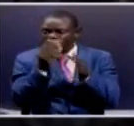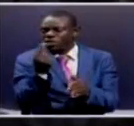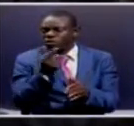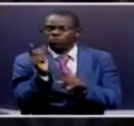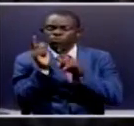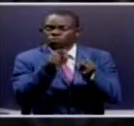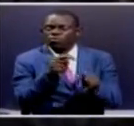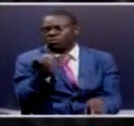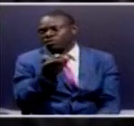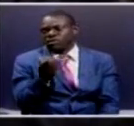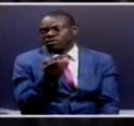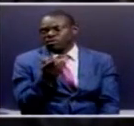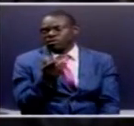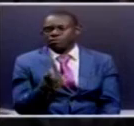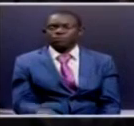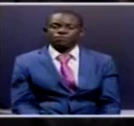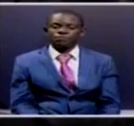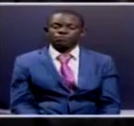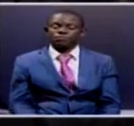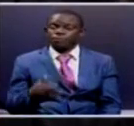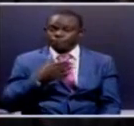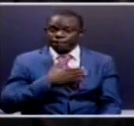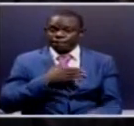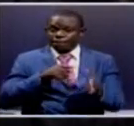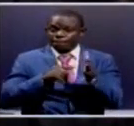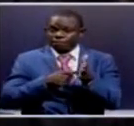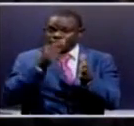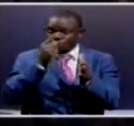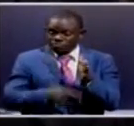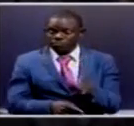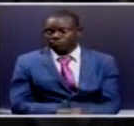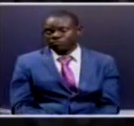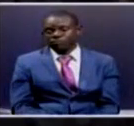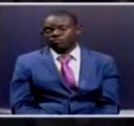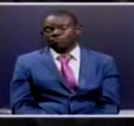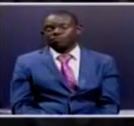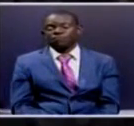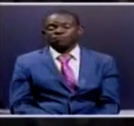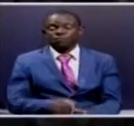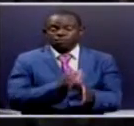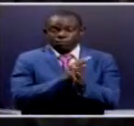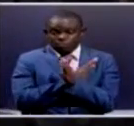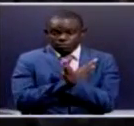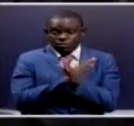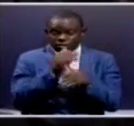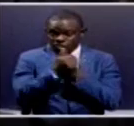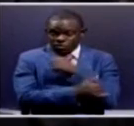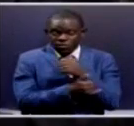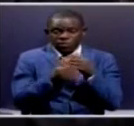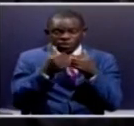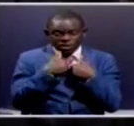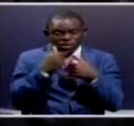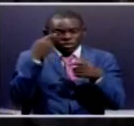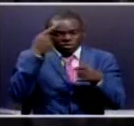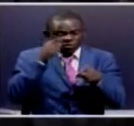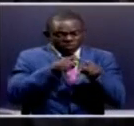this, that we have resolutions that bind everybody. So if the people